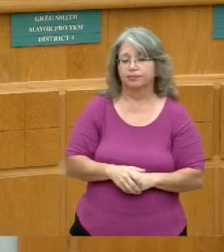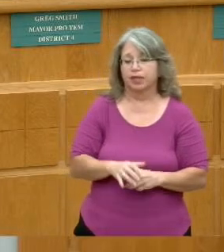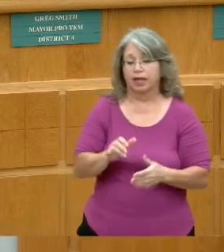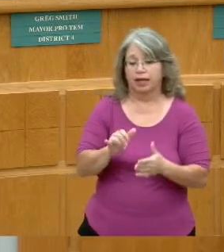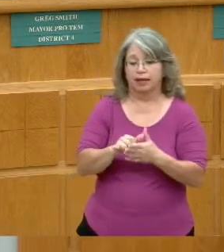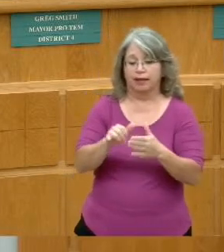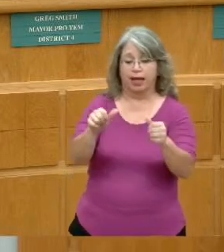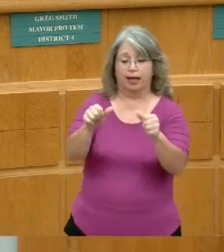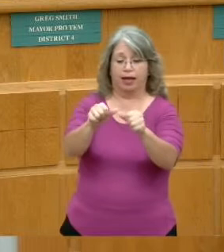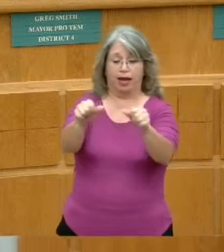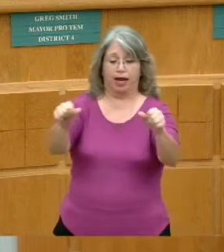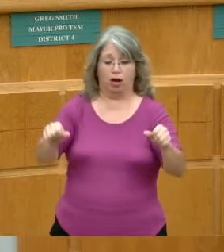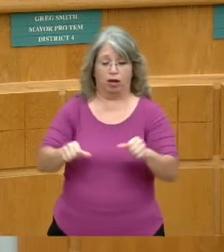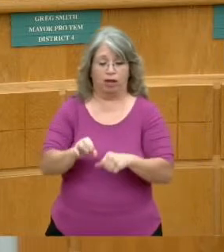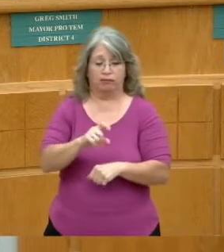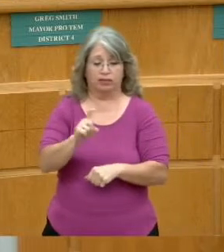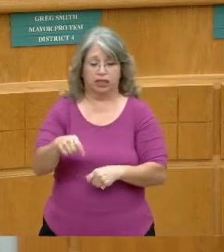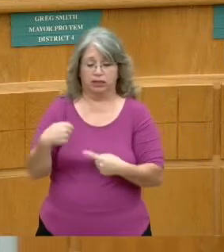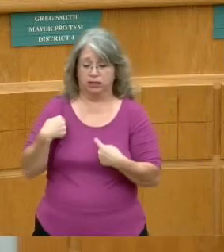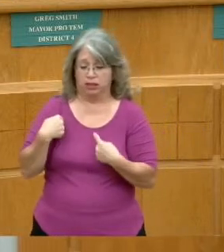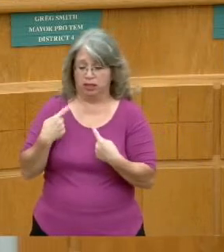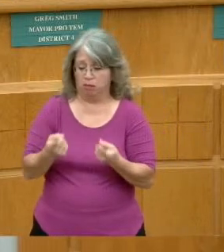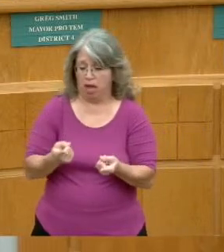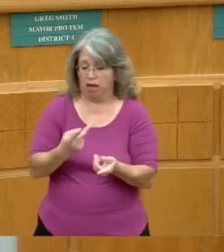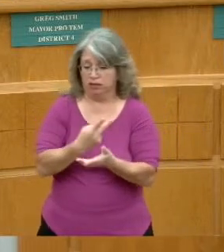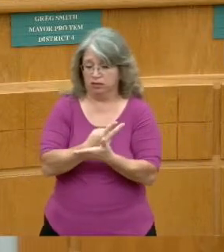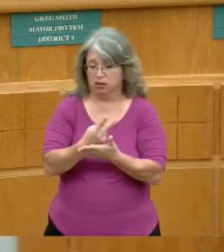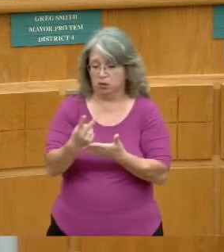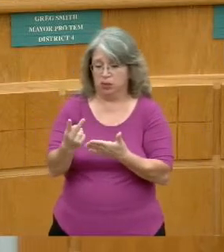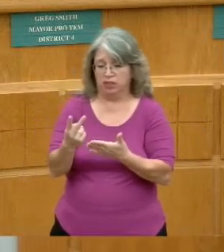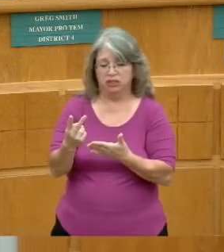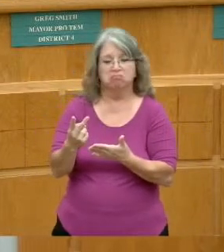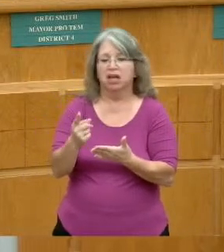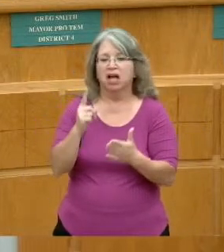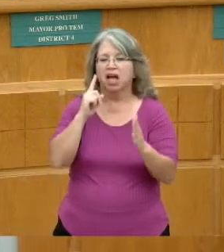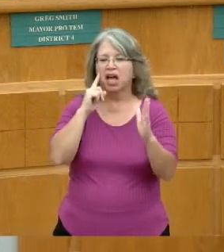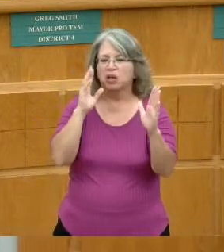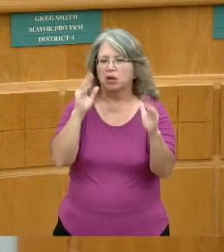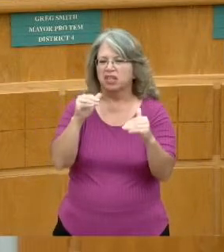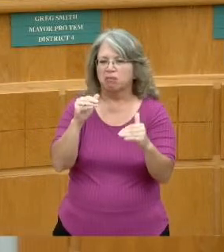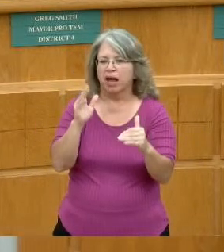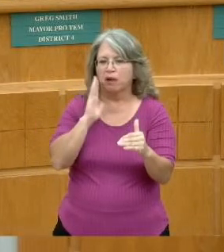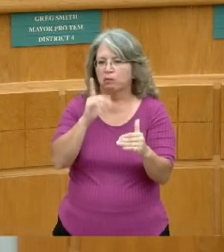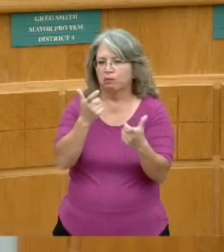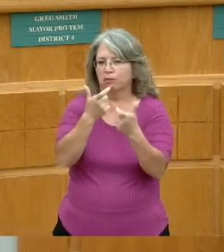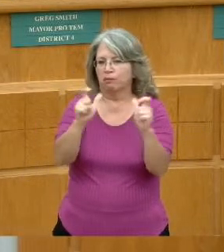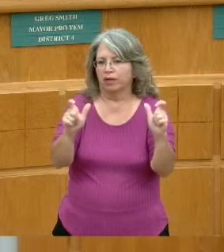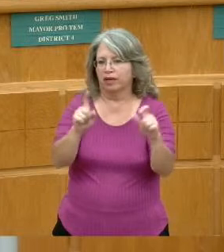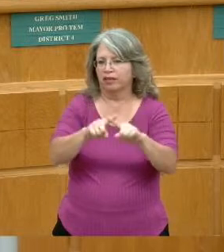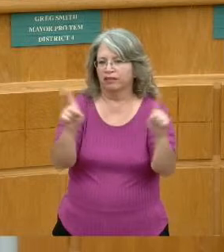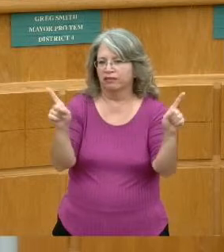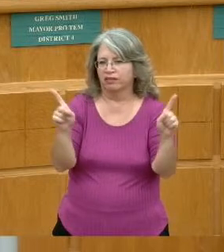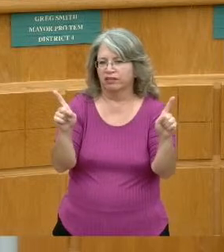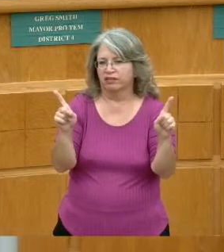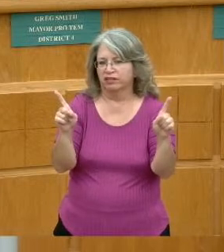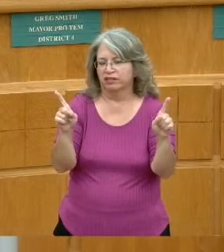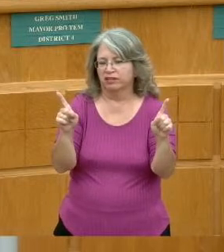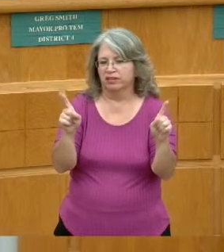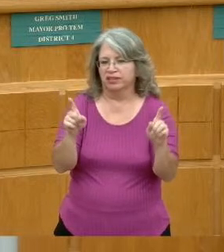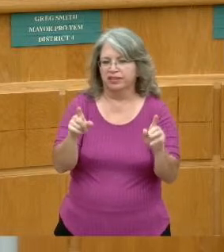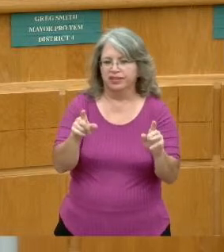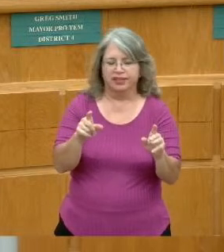couple weeks, we don't expect that there's been a huge difference in who's had a severe enough